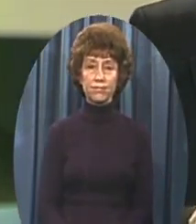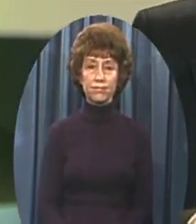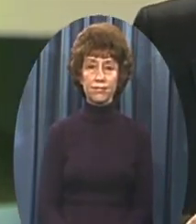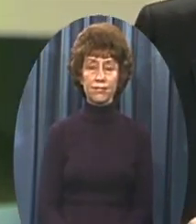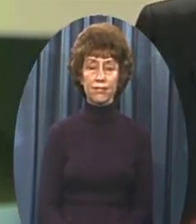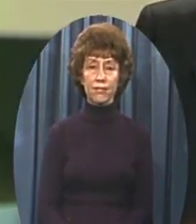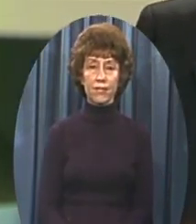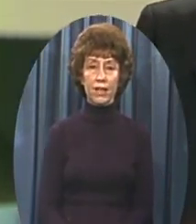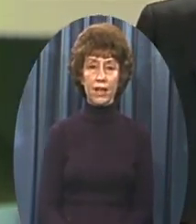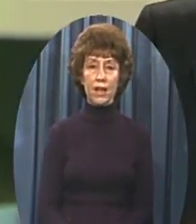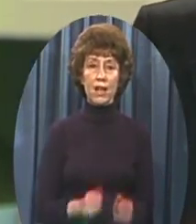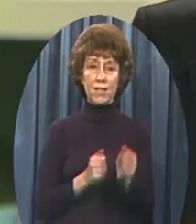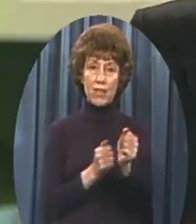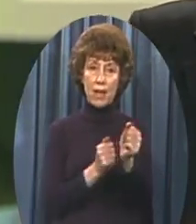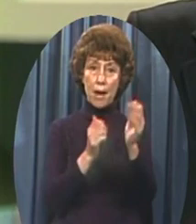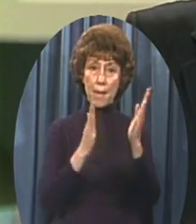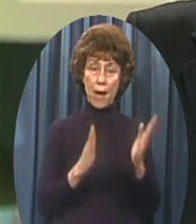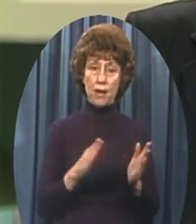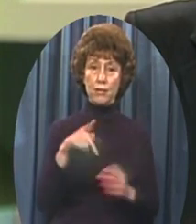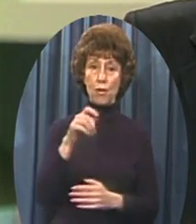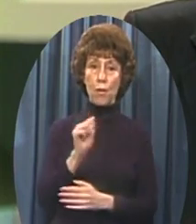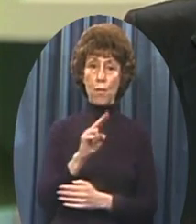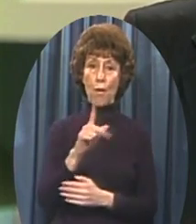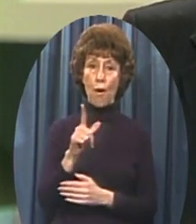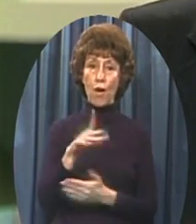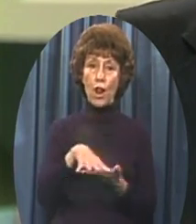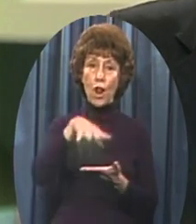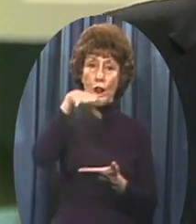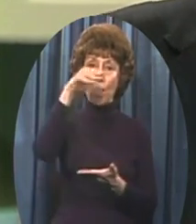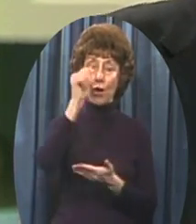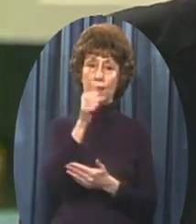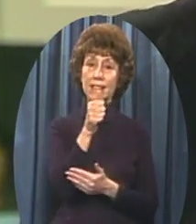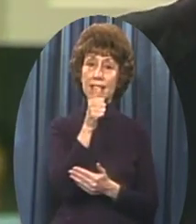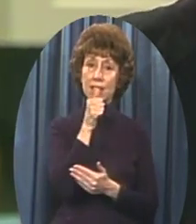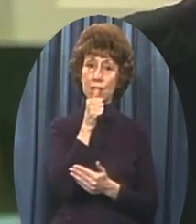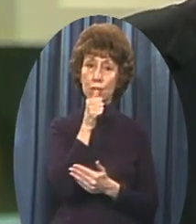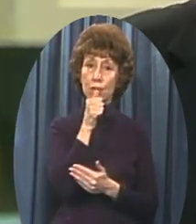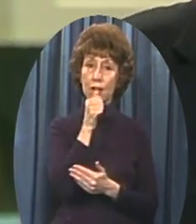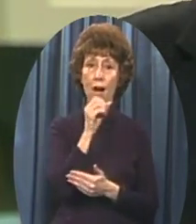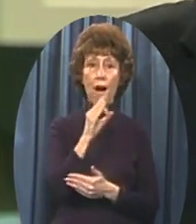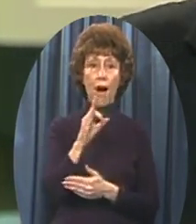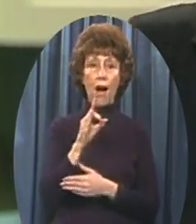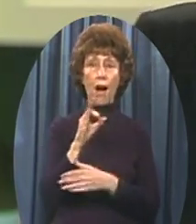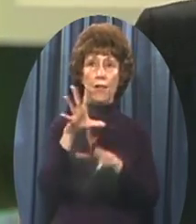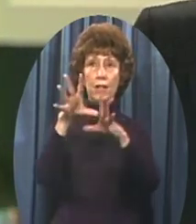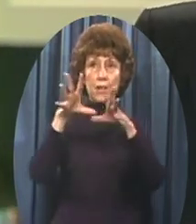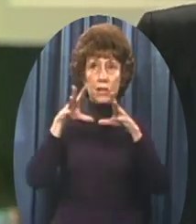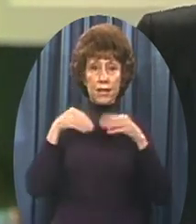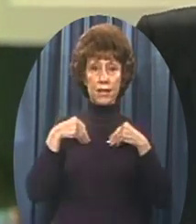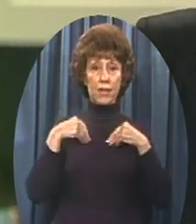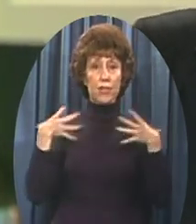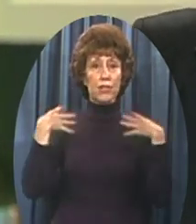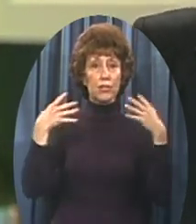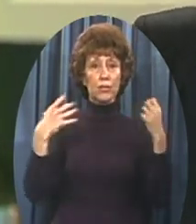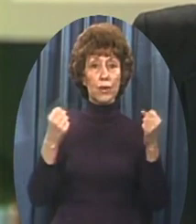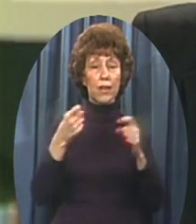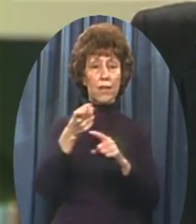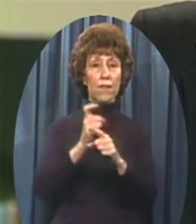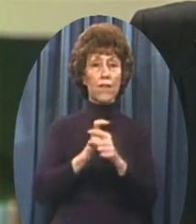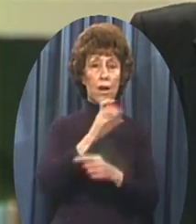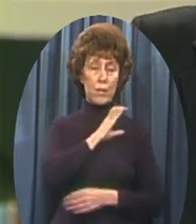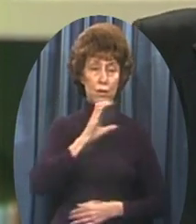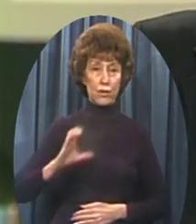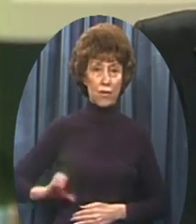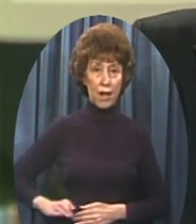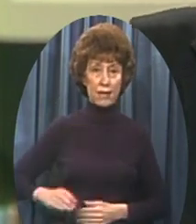The Apostle Paul had learned the secret of drawing upon the strength of Christ. In the next chapter, chapter